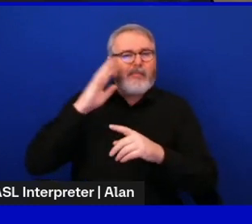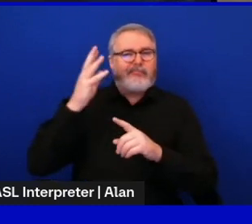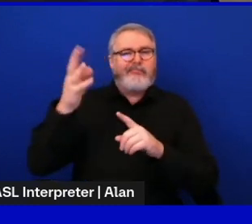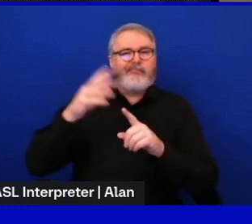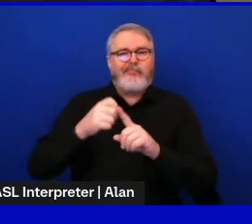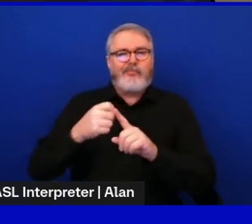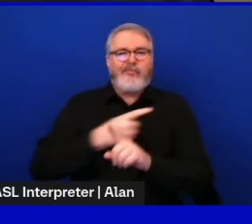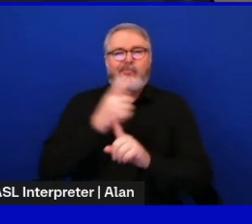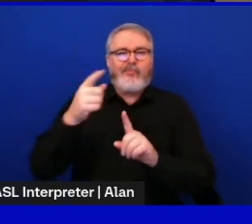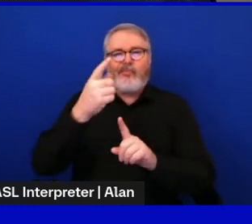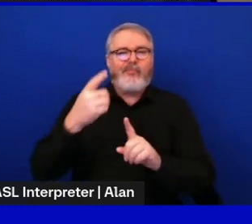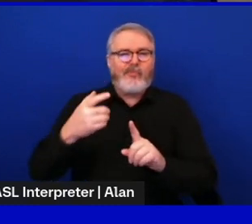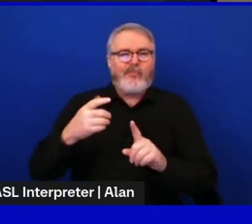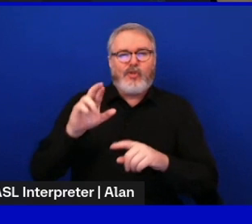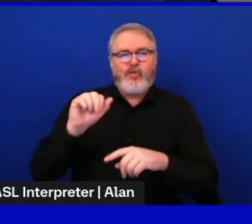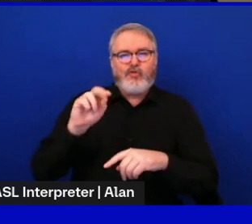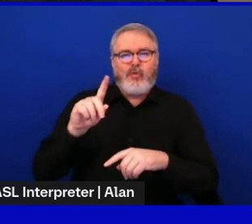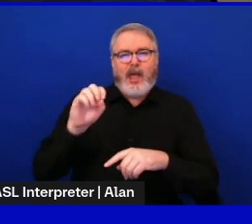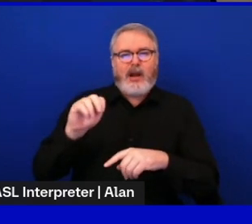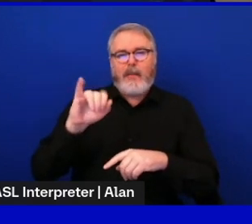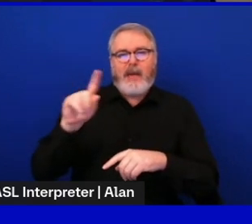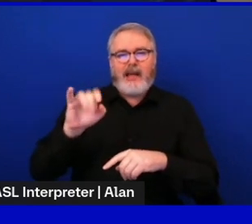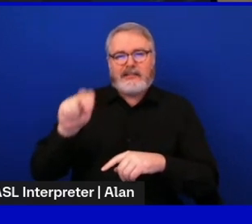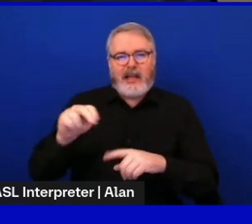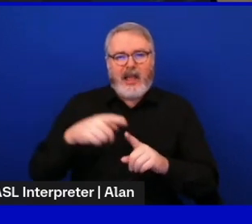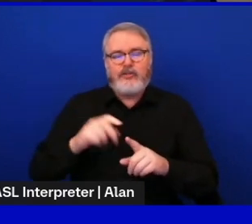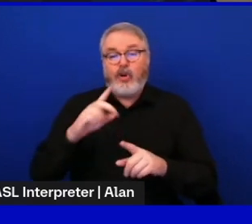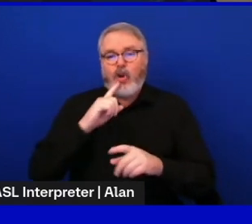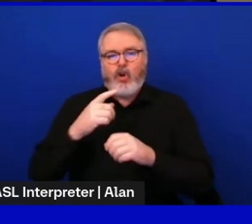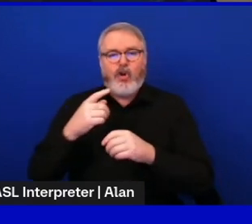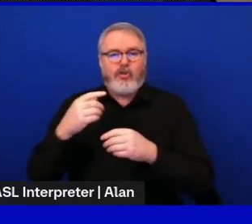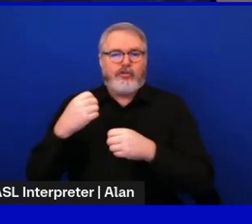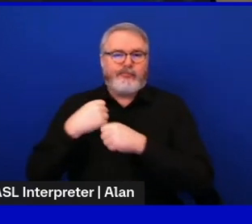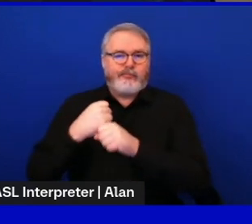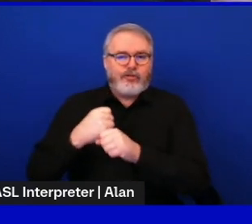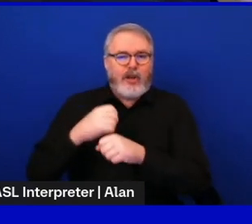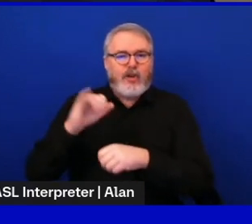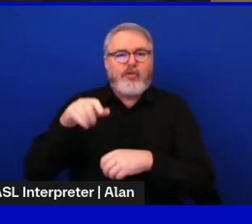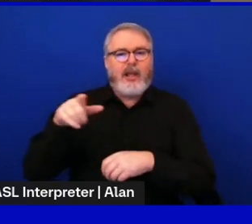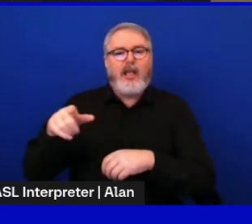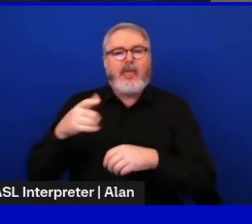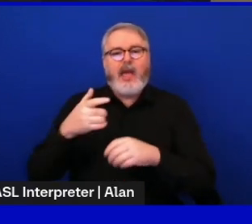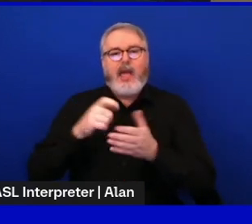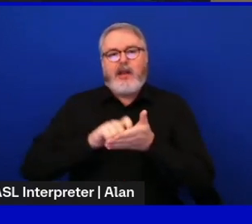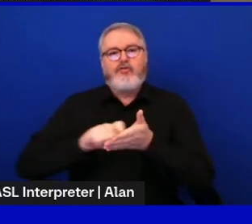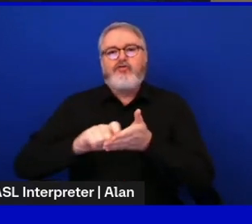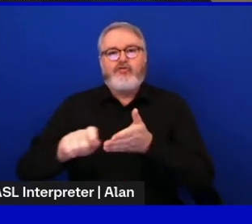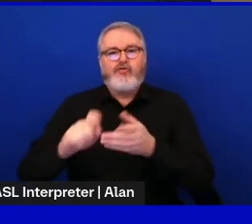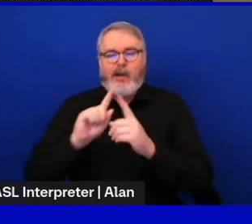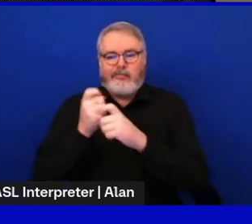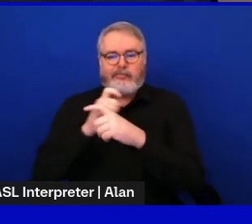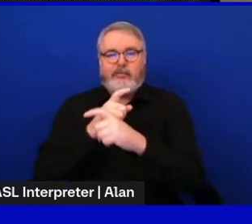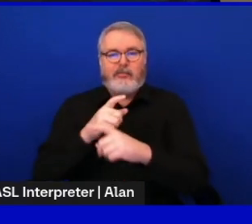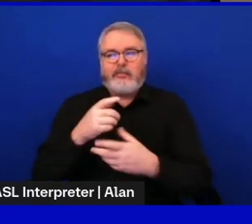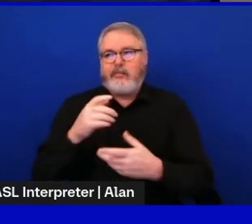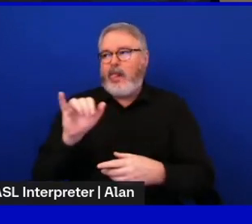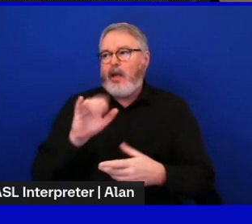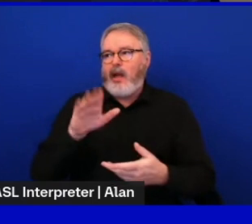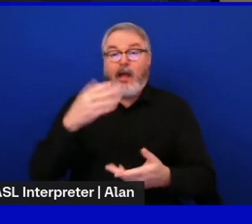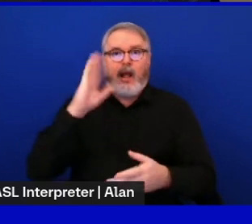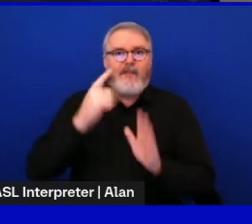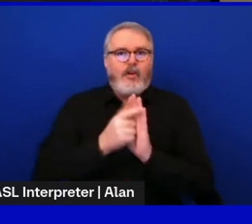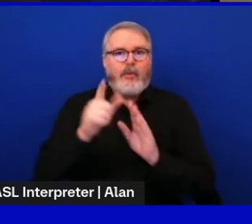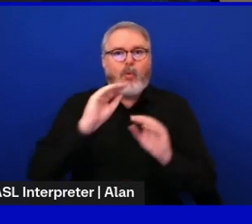automatically generating those secrets rather than just writing them down somewhere. God forbid having a post-it on your screen, right?